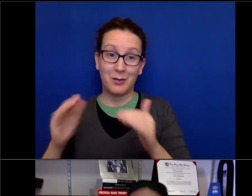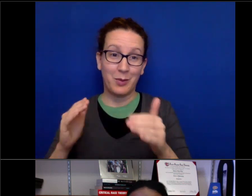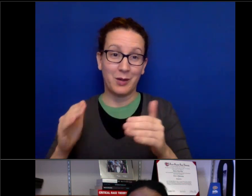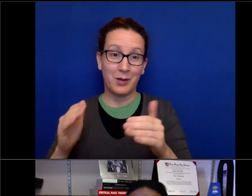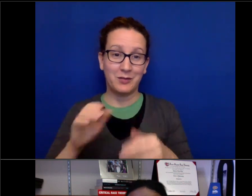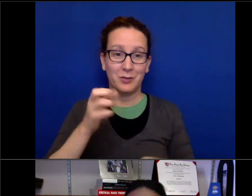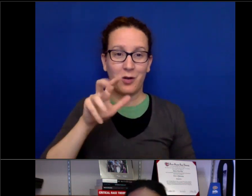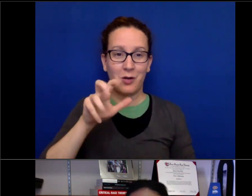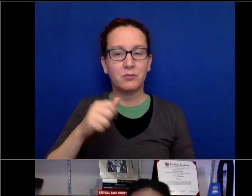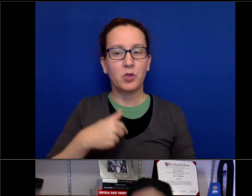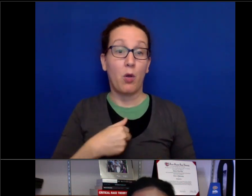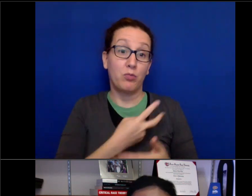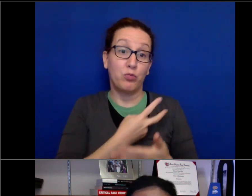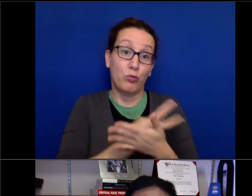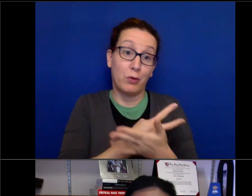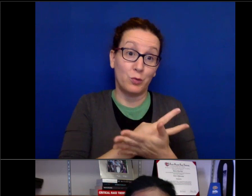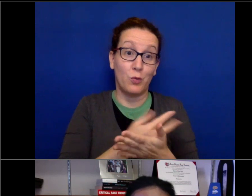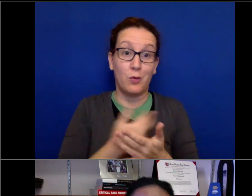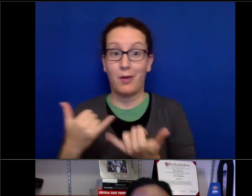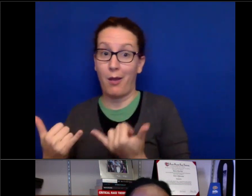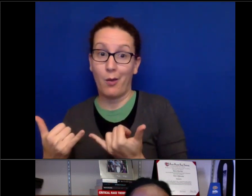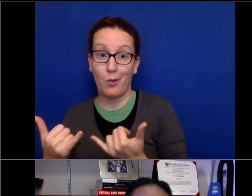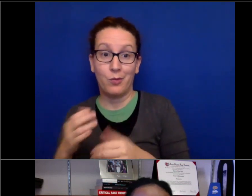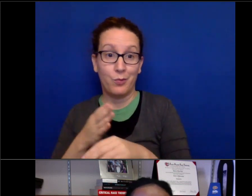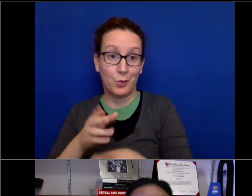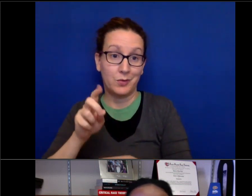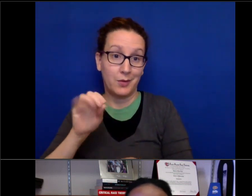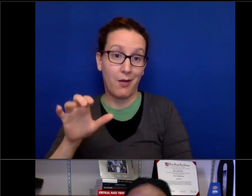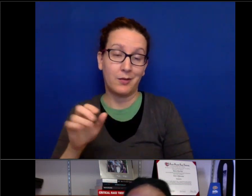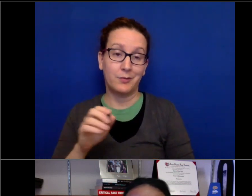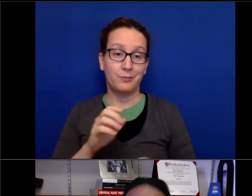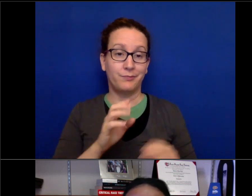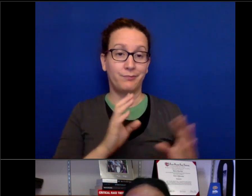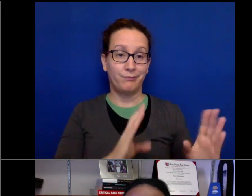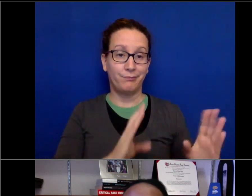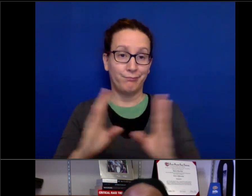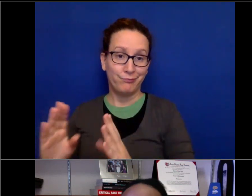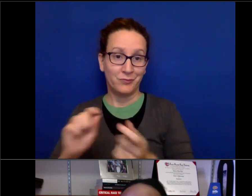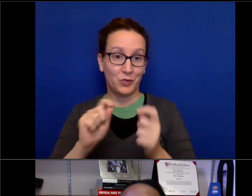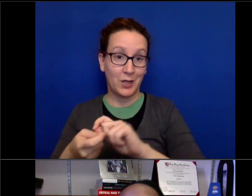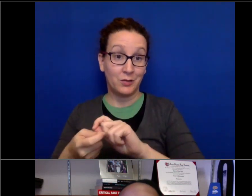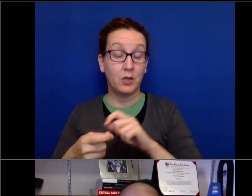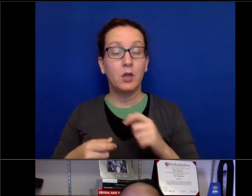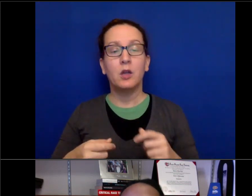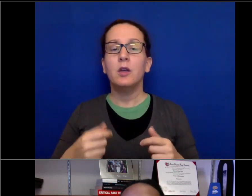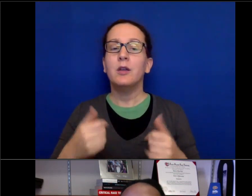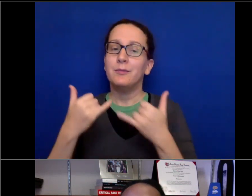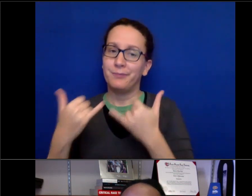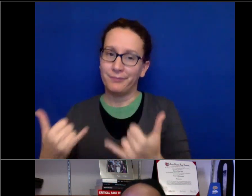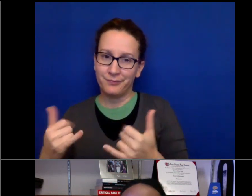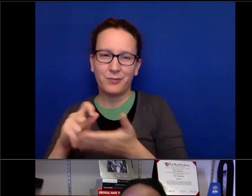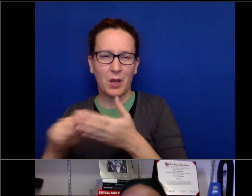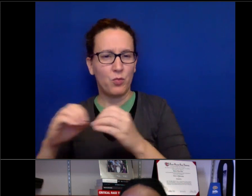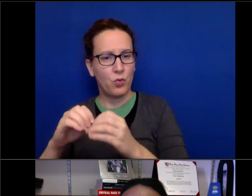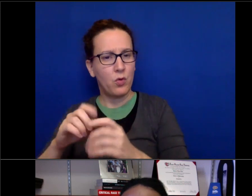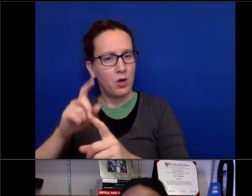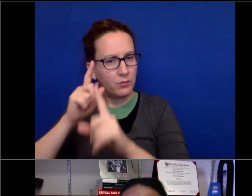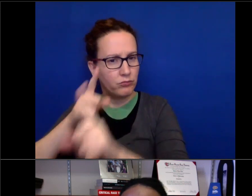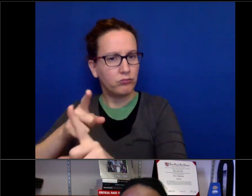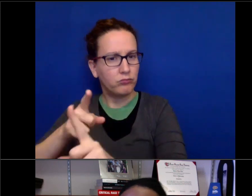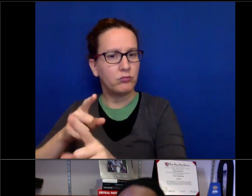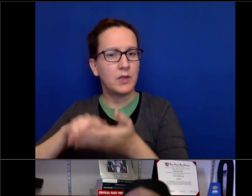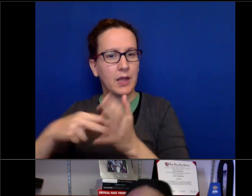school versus now as a postdoc. I think my writing is a lot more intentional. And